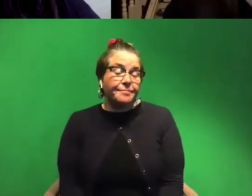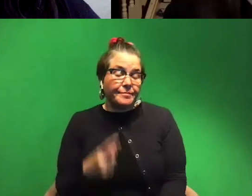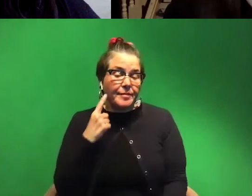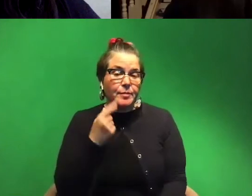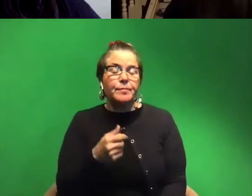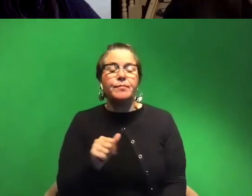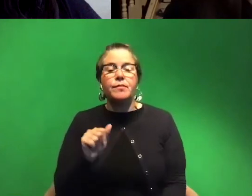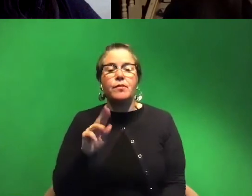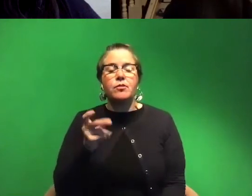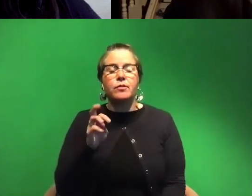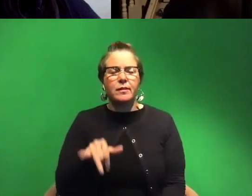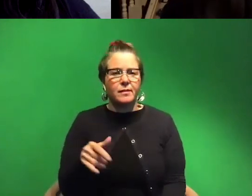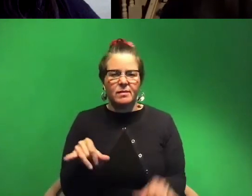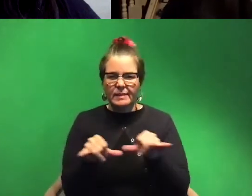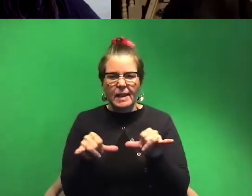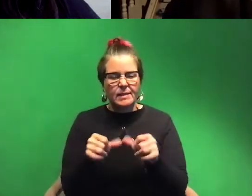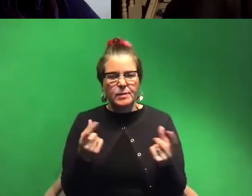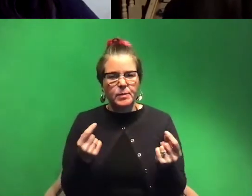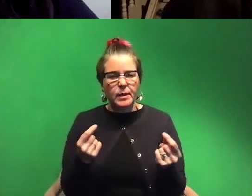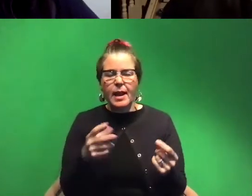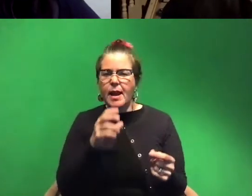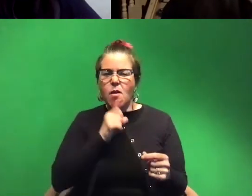wants to know, how big are cuttlefish and how old can they get?